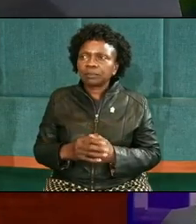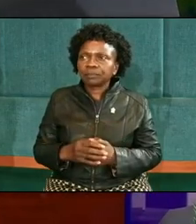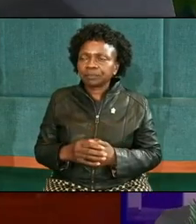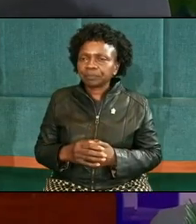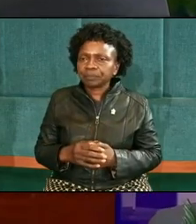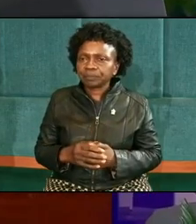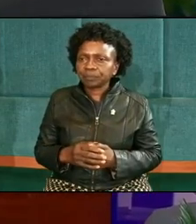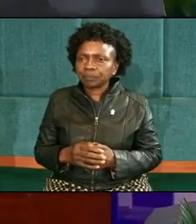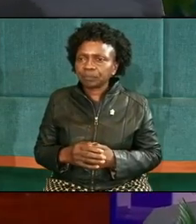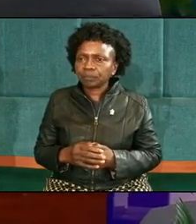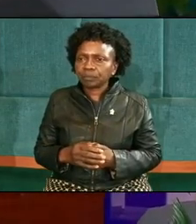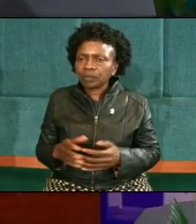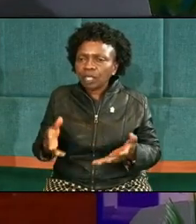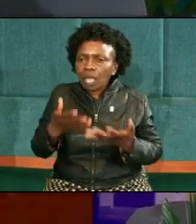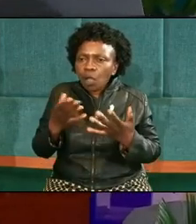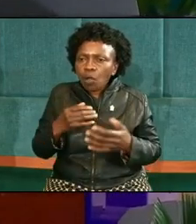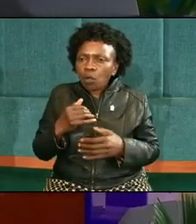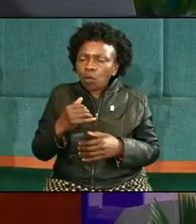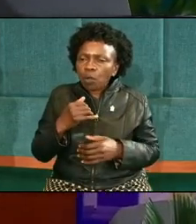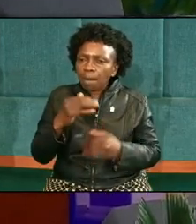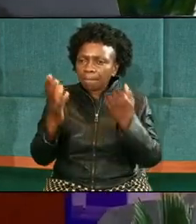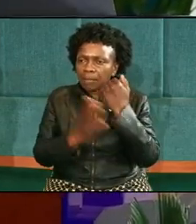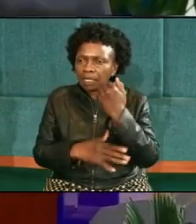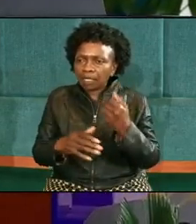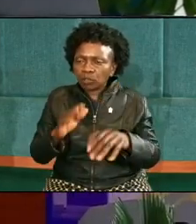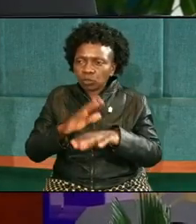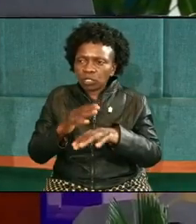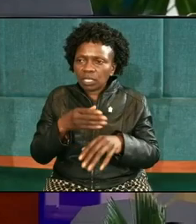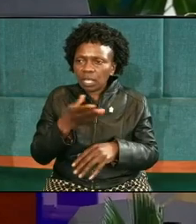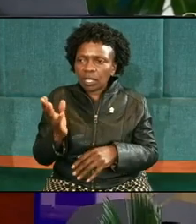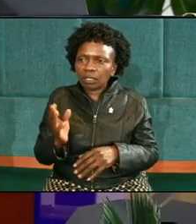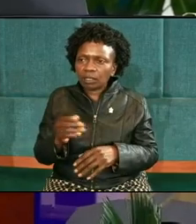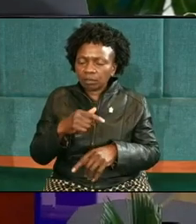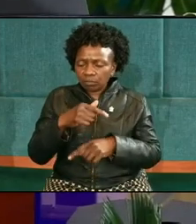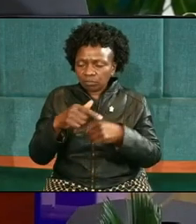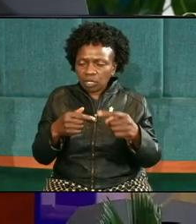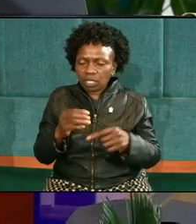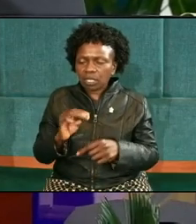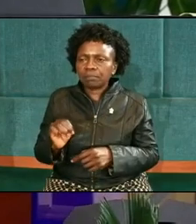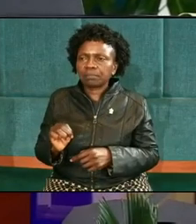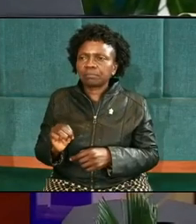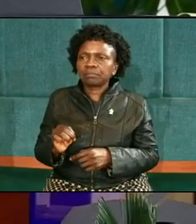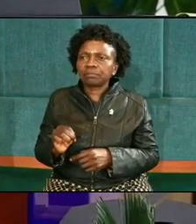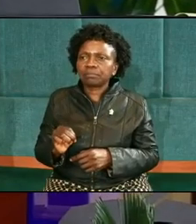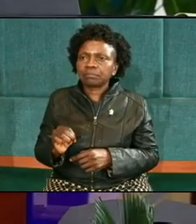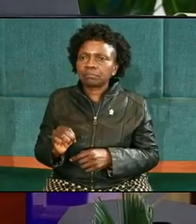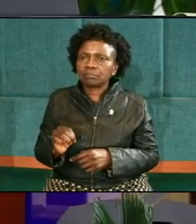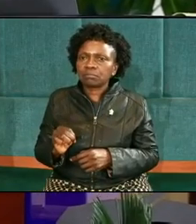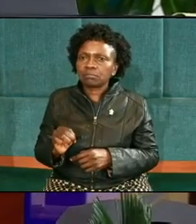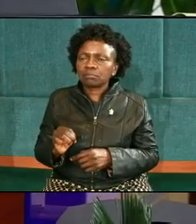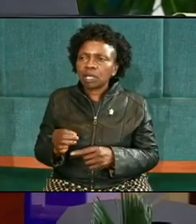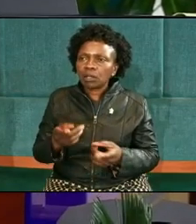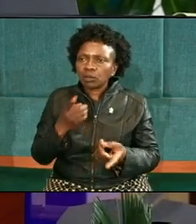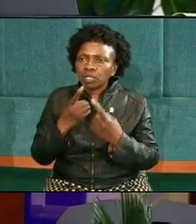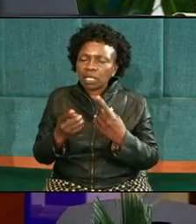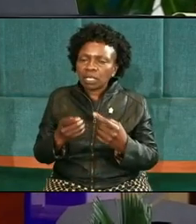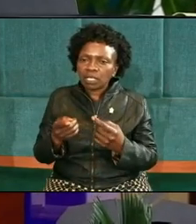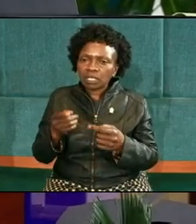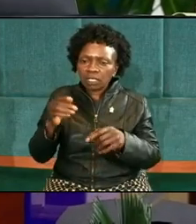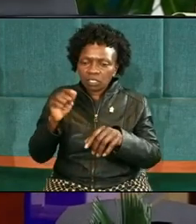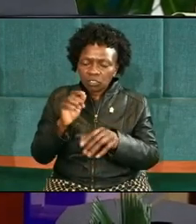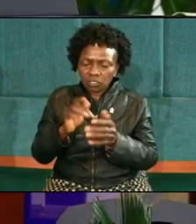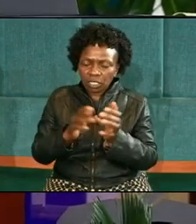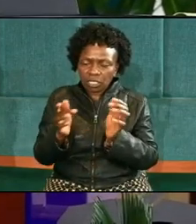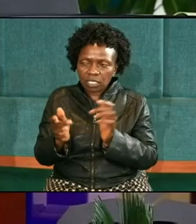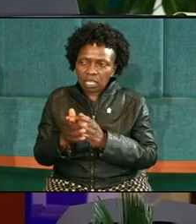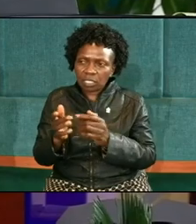how unruly they are, bring them come. Hold their hand and bring them come as we sing, Jesus loves me. This I know